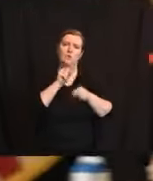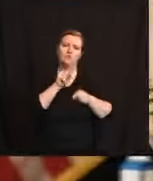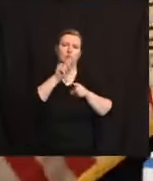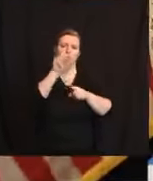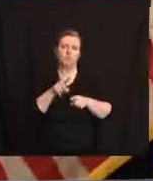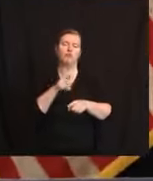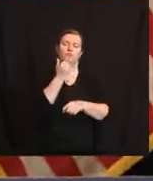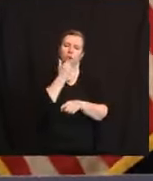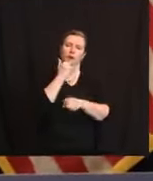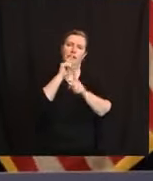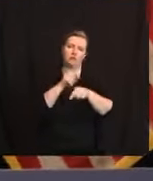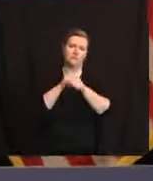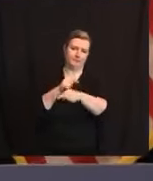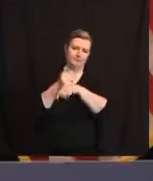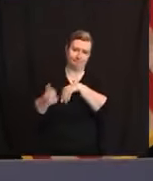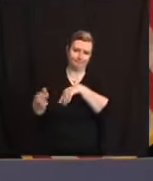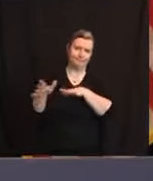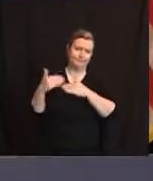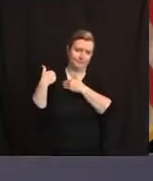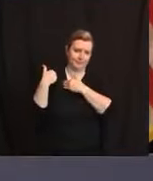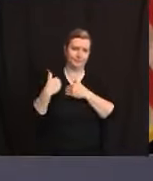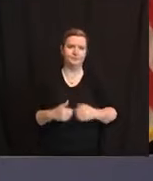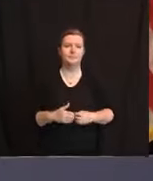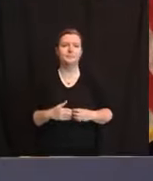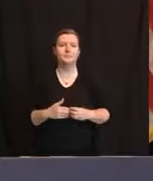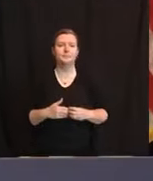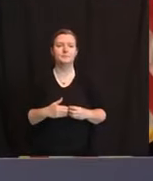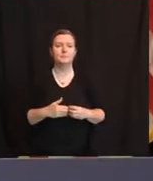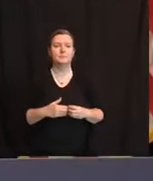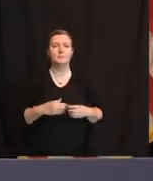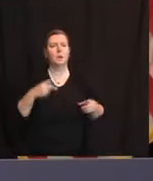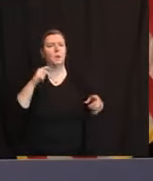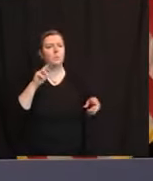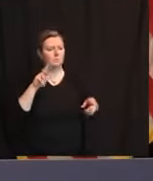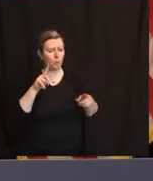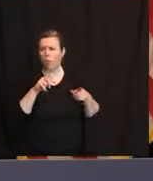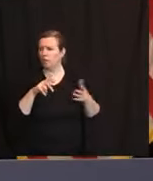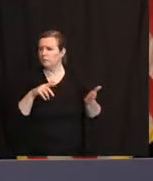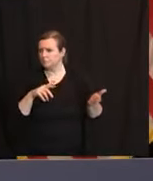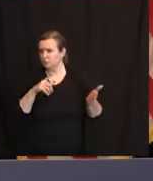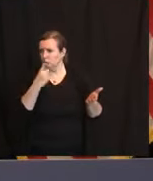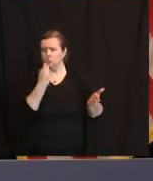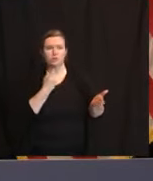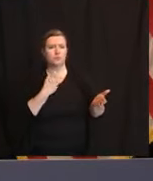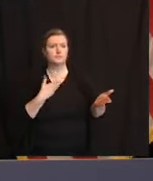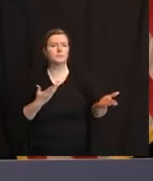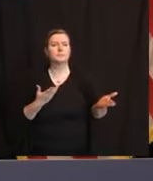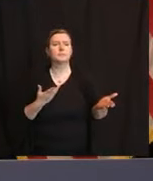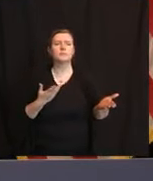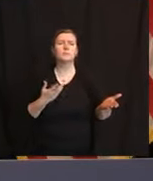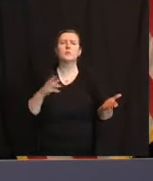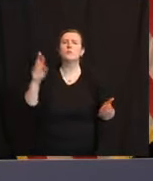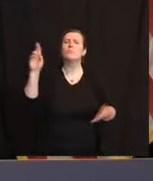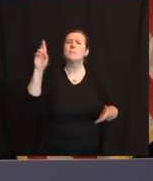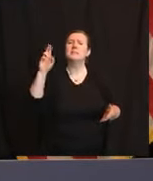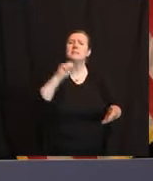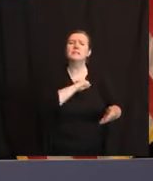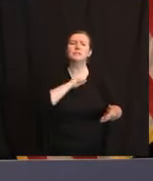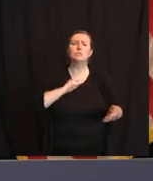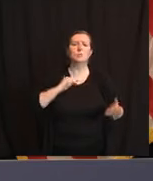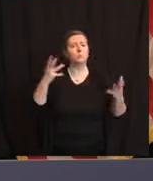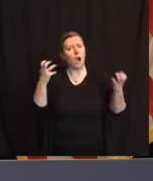Channeling Sonny and Cher, we have Paul Mulshine. Paul, how are you? The Republican senators are calling for an inquiry